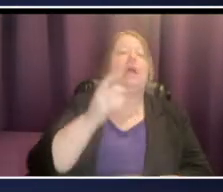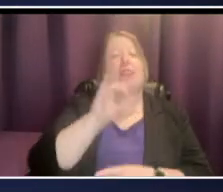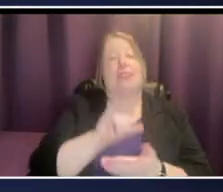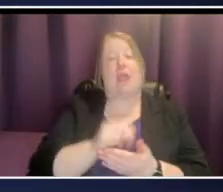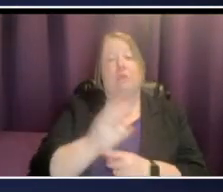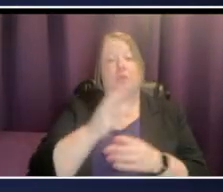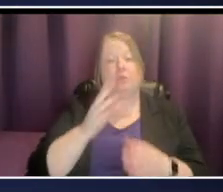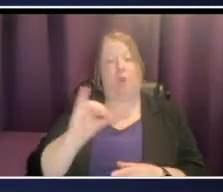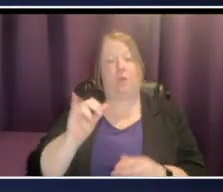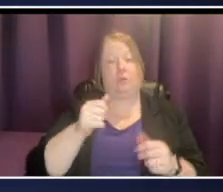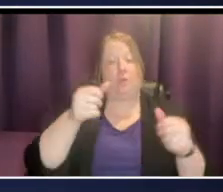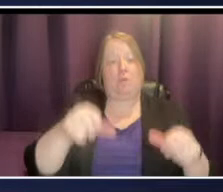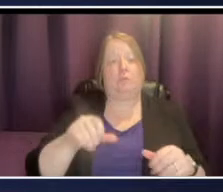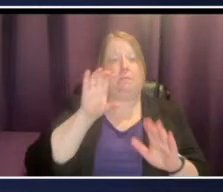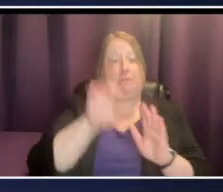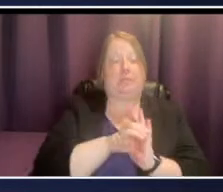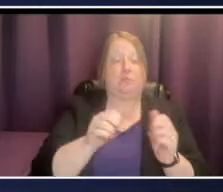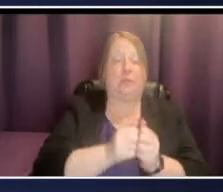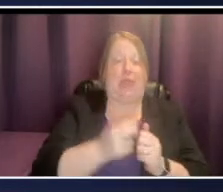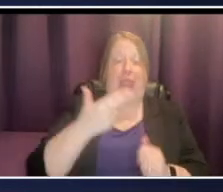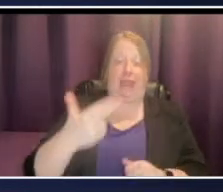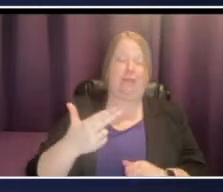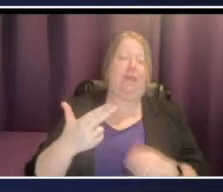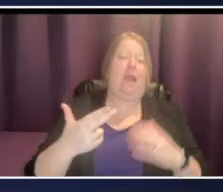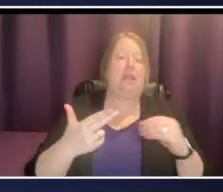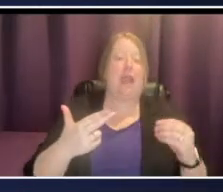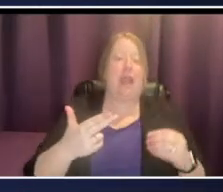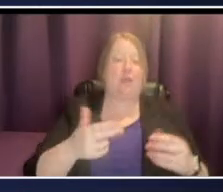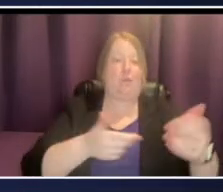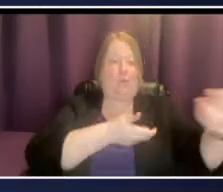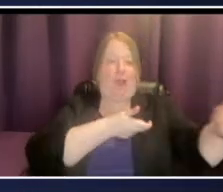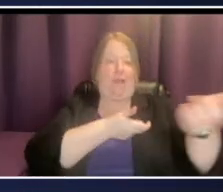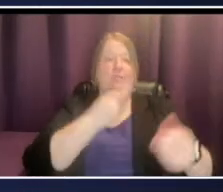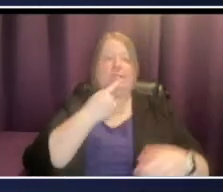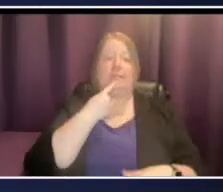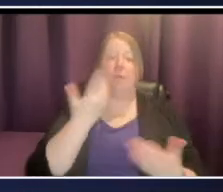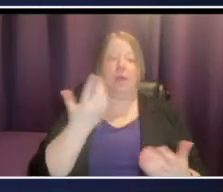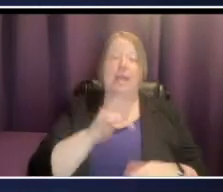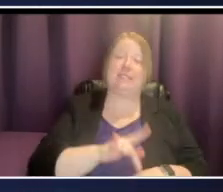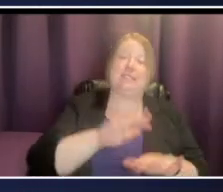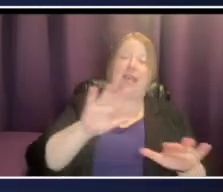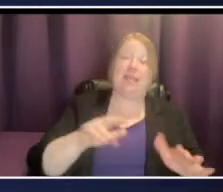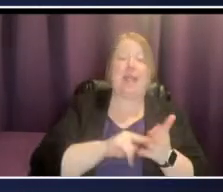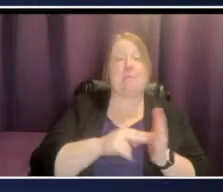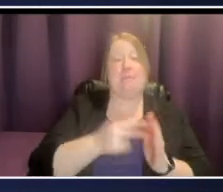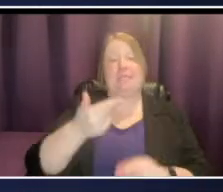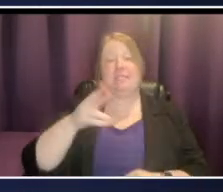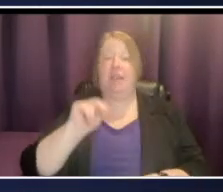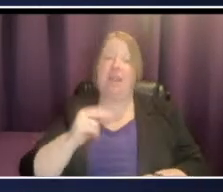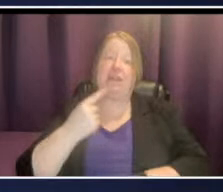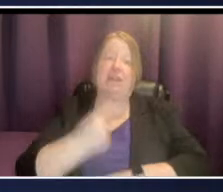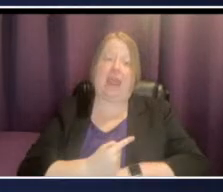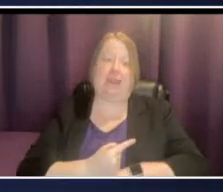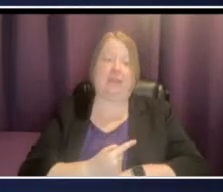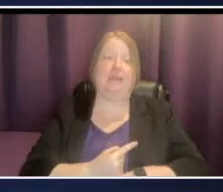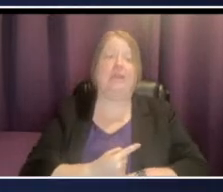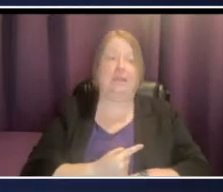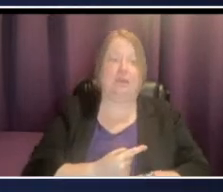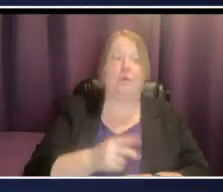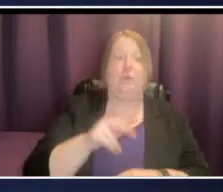and rifle with the caption, "Sunday Gun Day," providing Overwatch January 6th will be